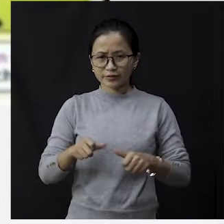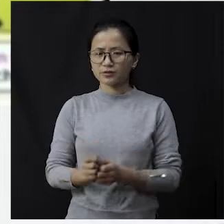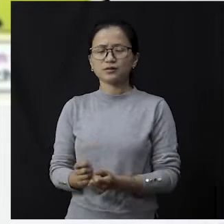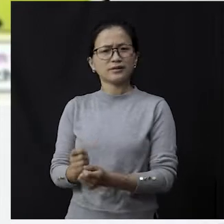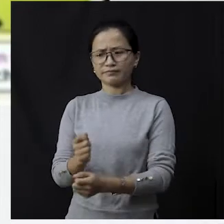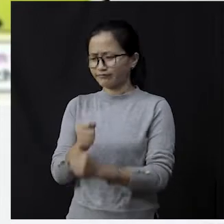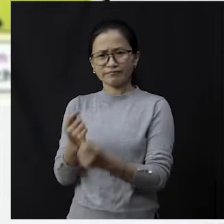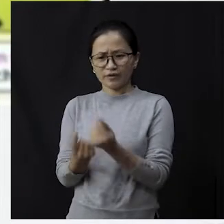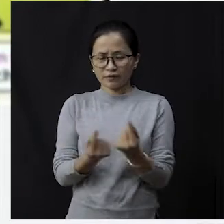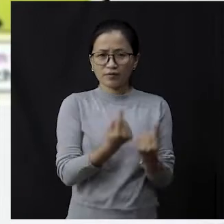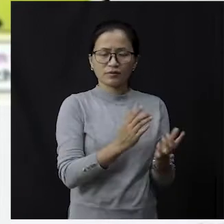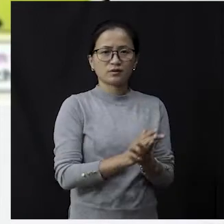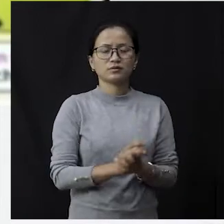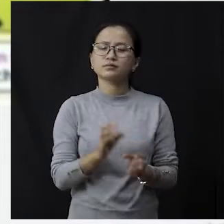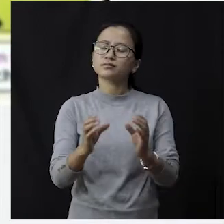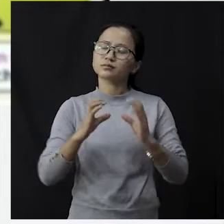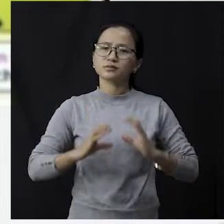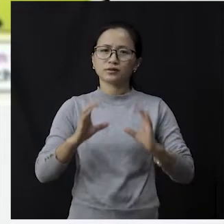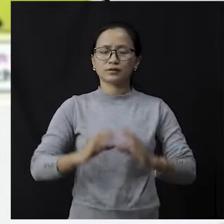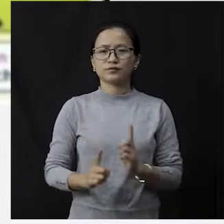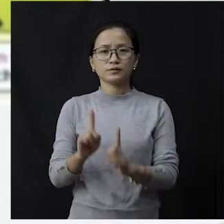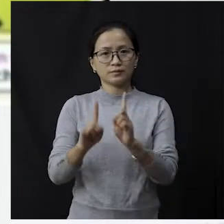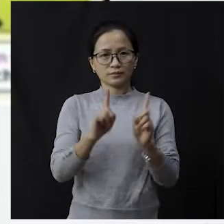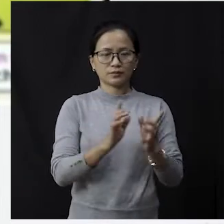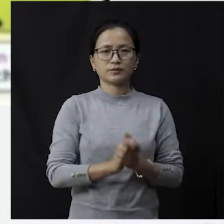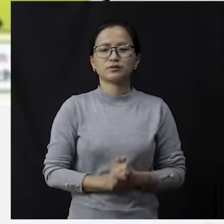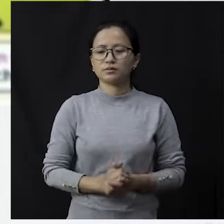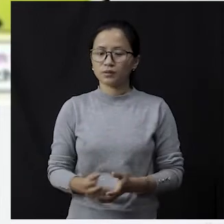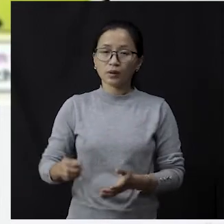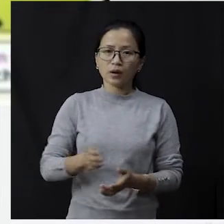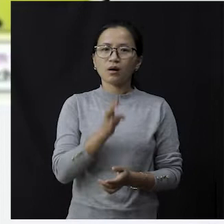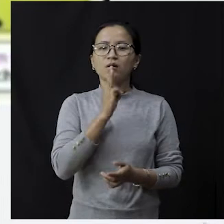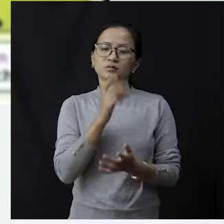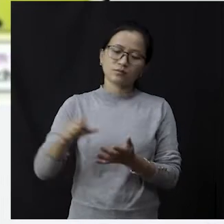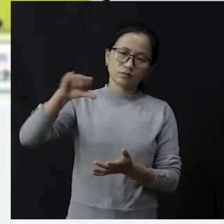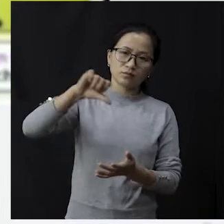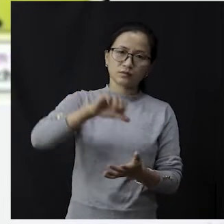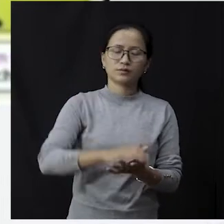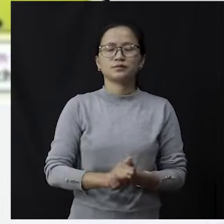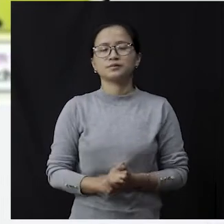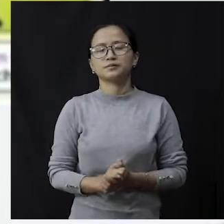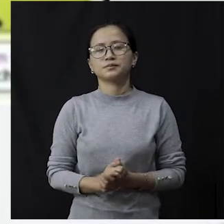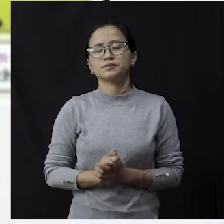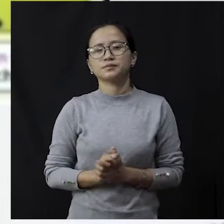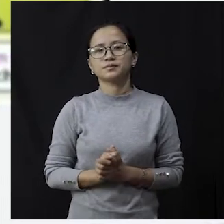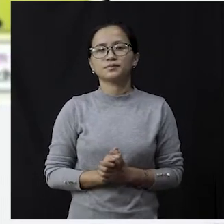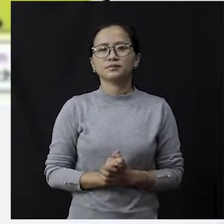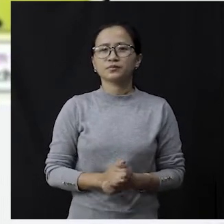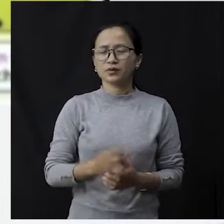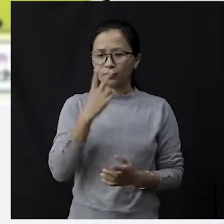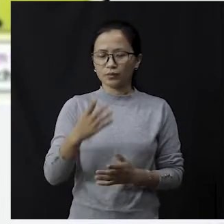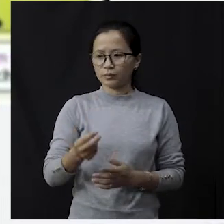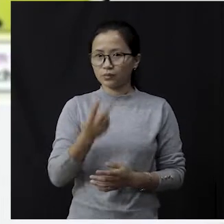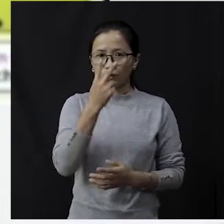of the gardens and taking care of the plants by watering the plants too. And even the